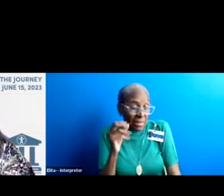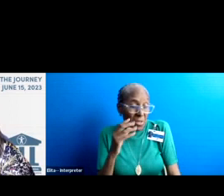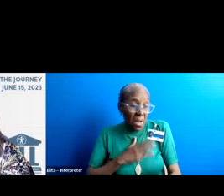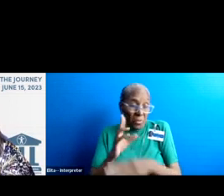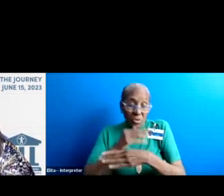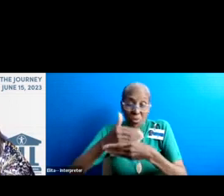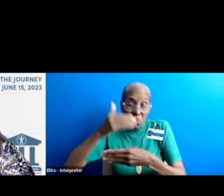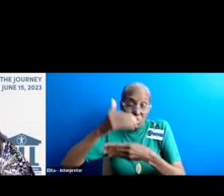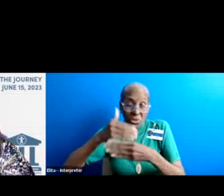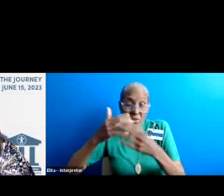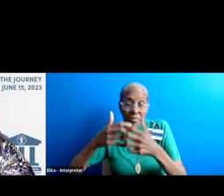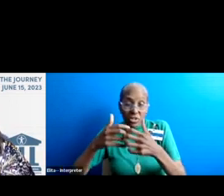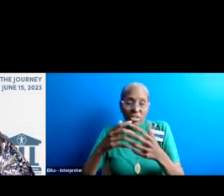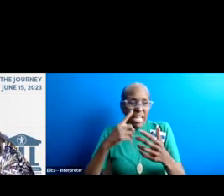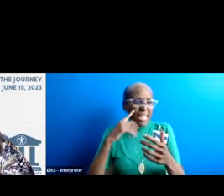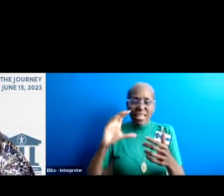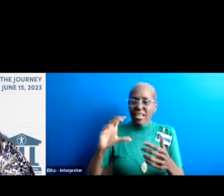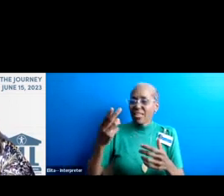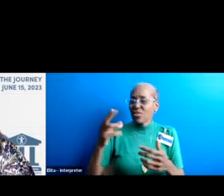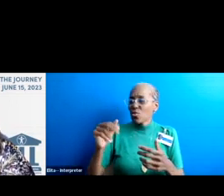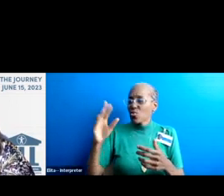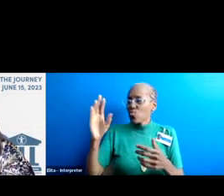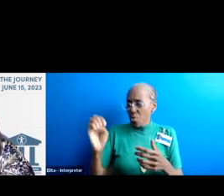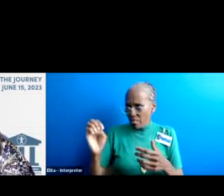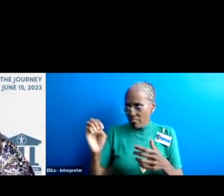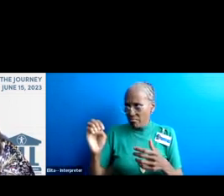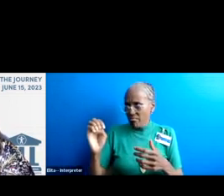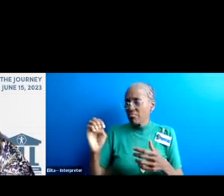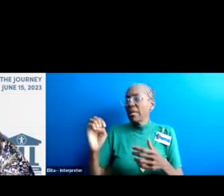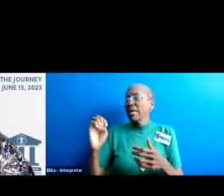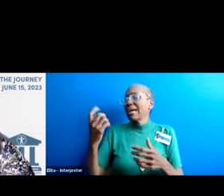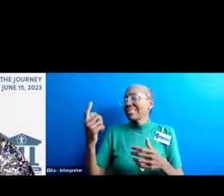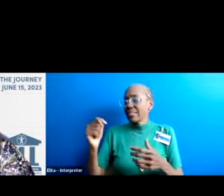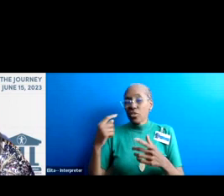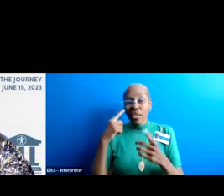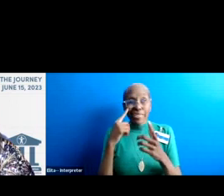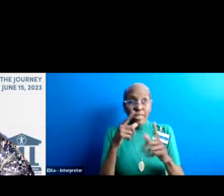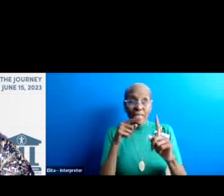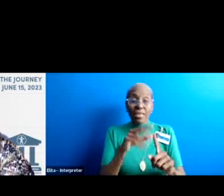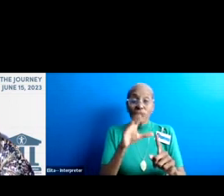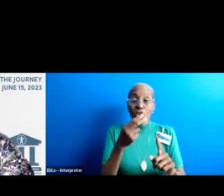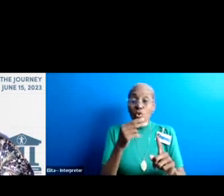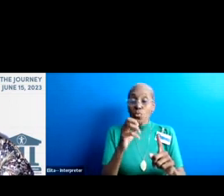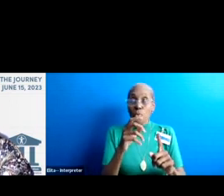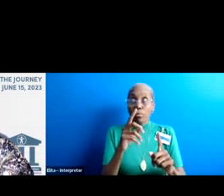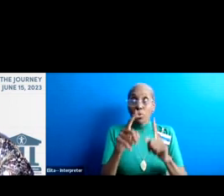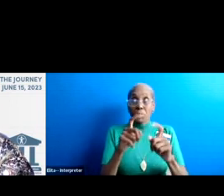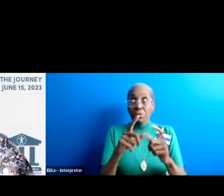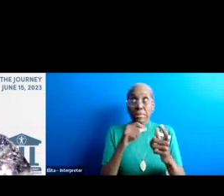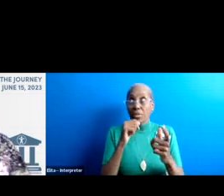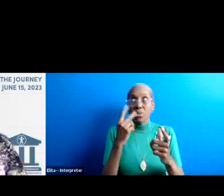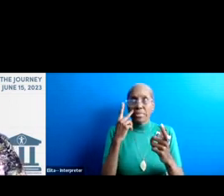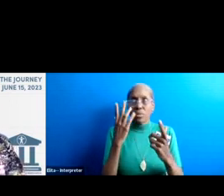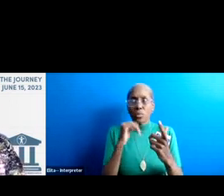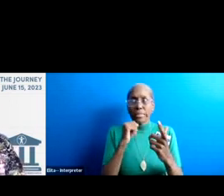Windows machine, but it is just a Chrome extension. So I think it's more of a Chrome question, but I don't see why it wouldn't